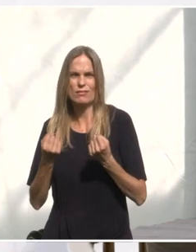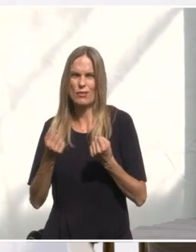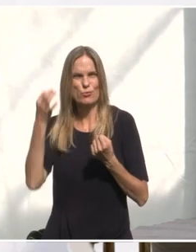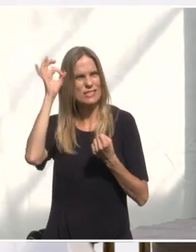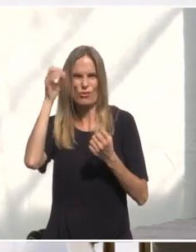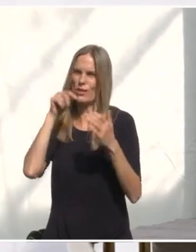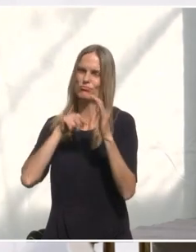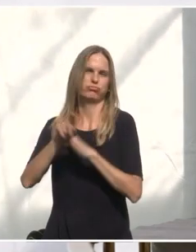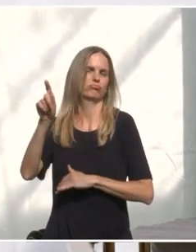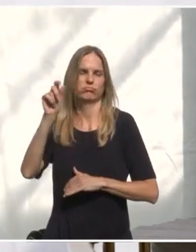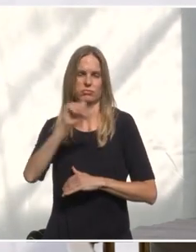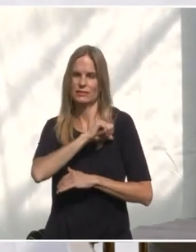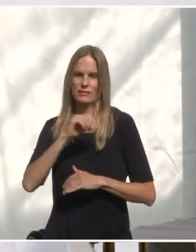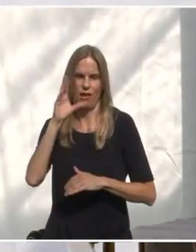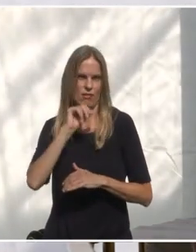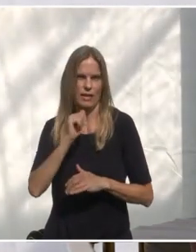have to have that help.